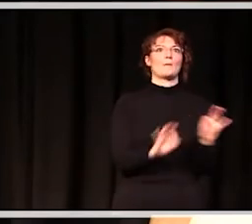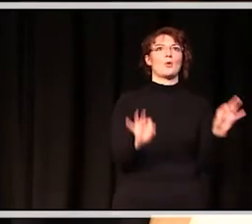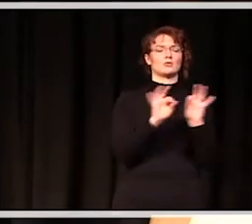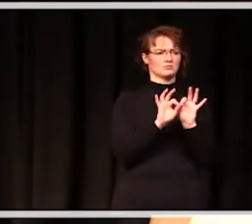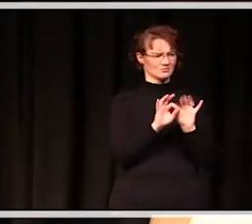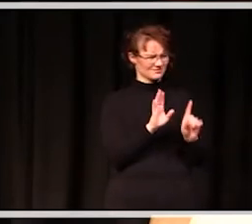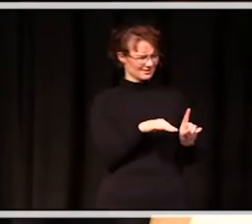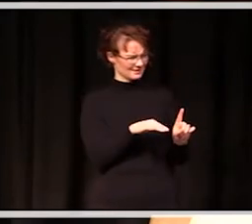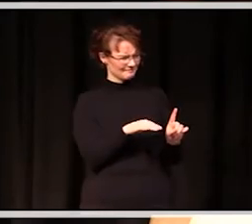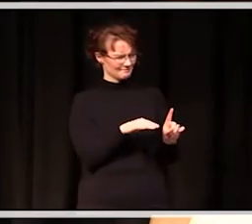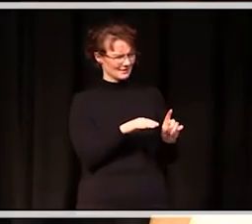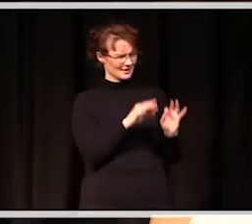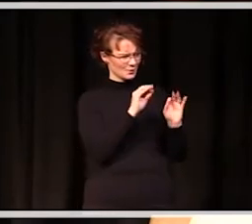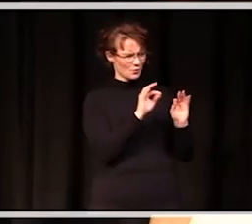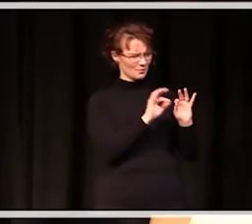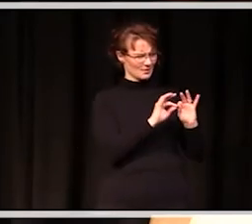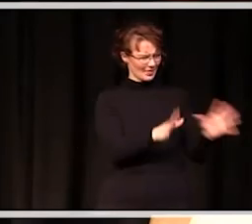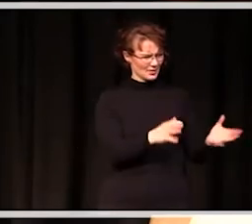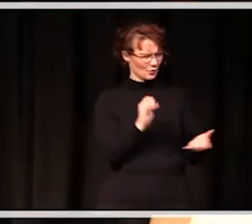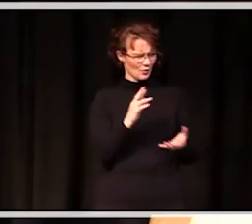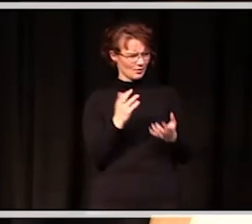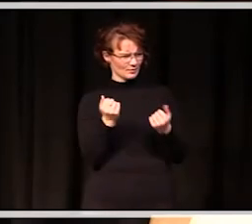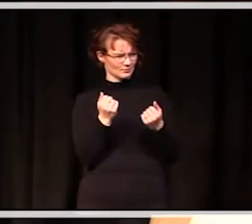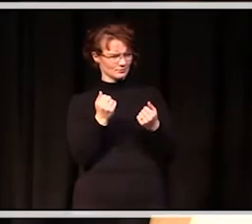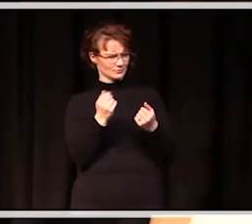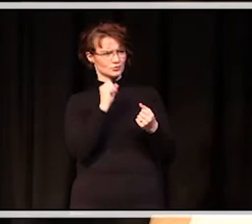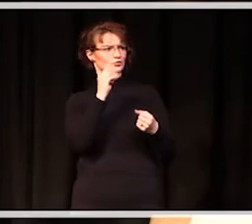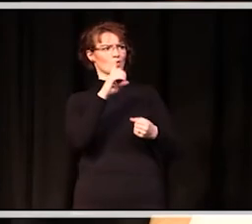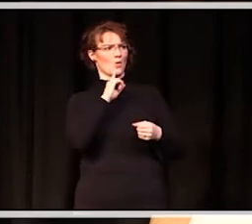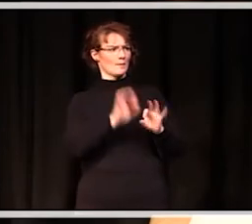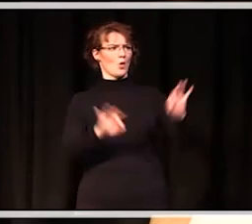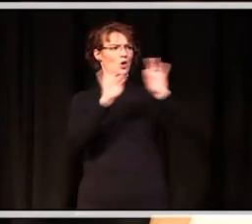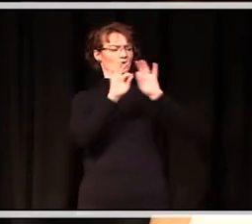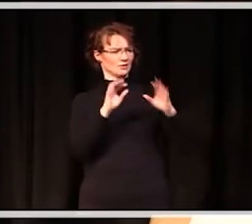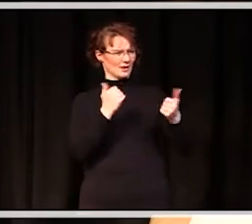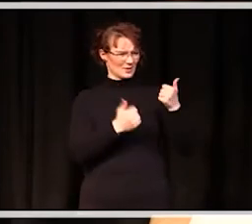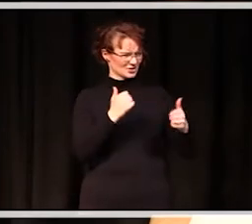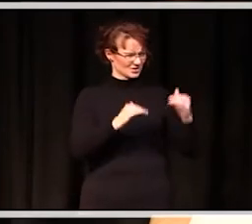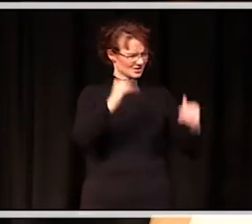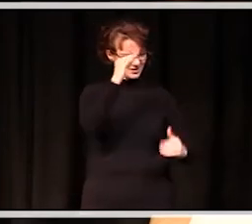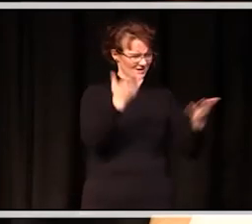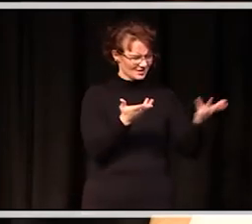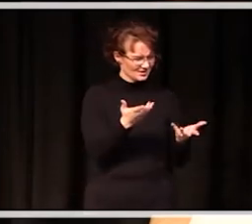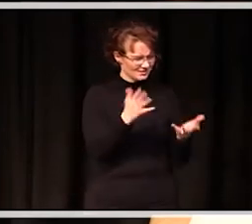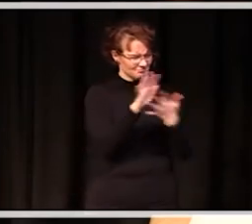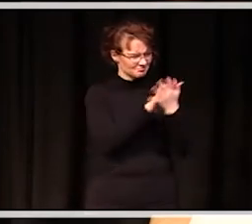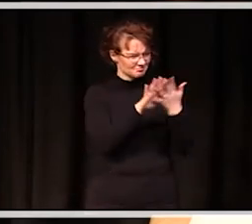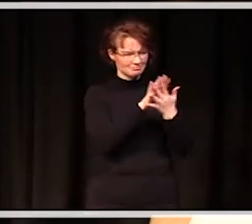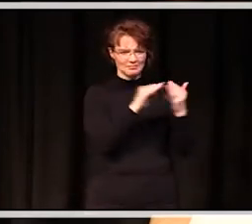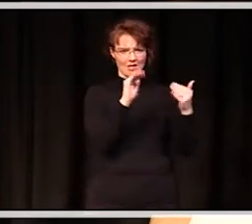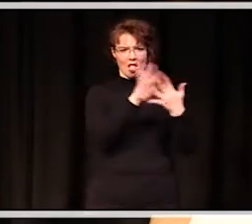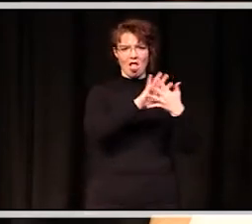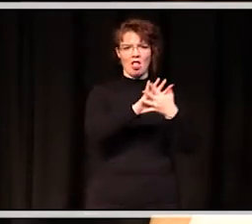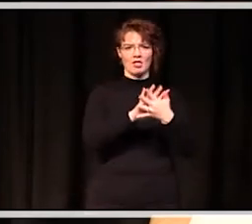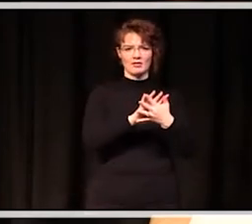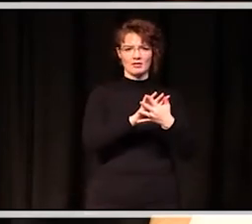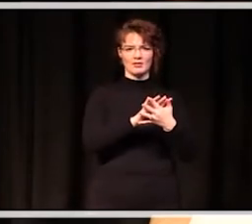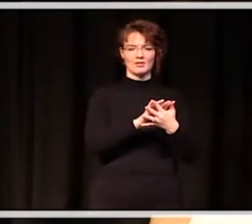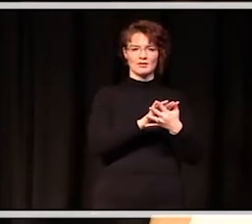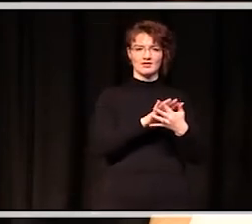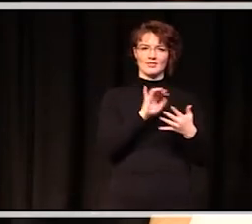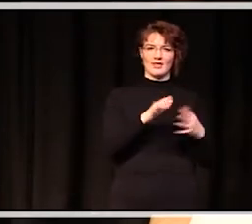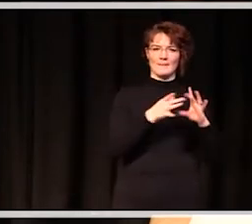or is it everything? I'm confused. But this is the contrary